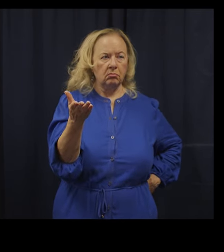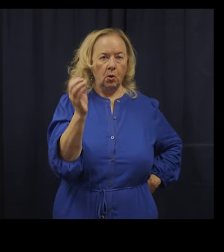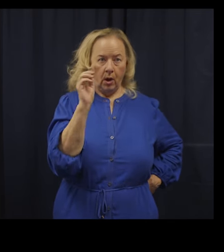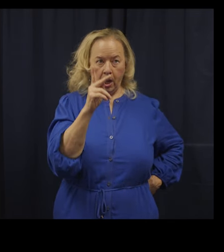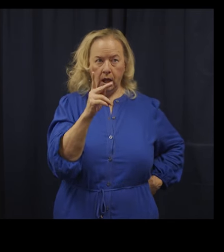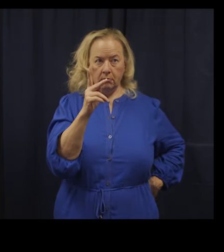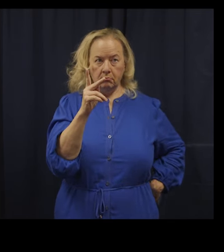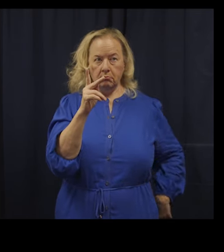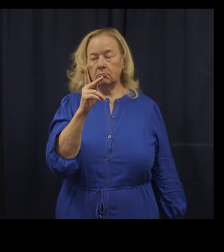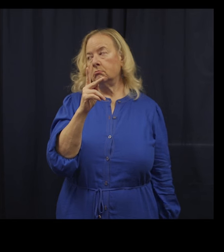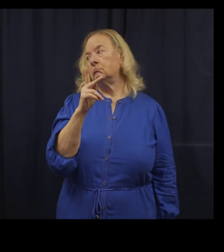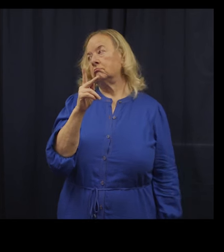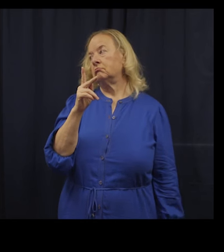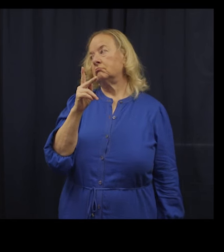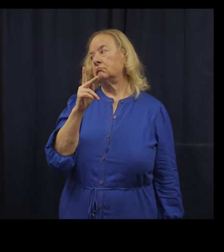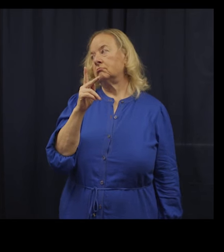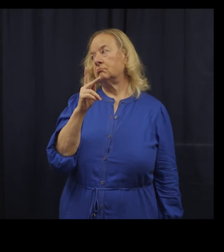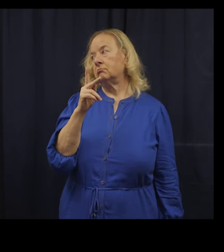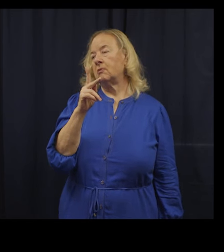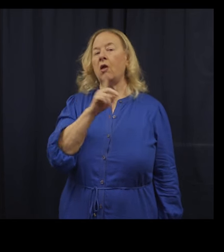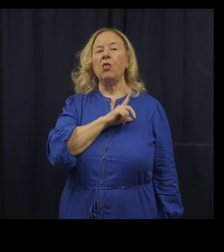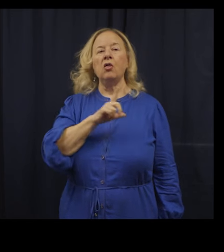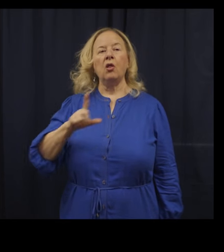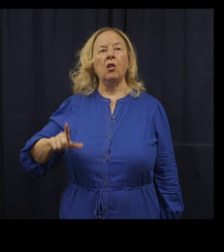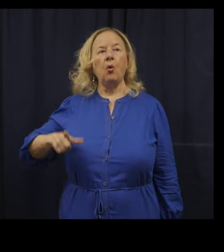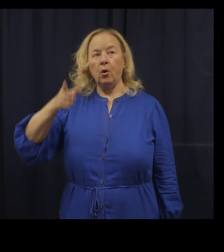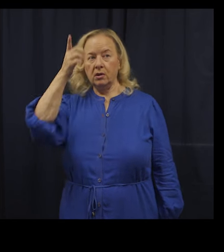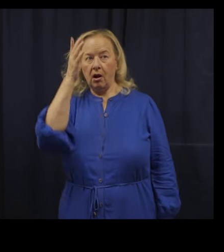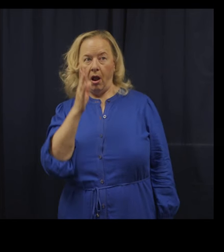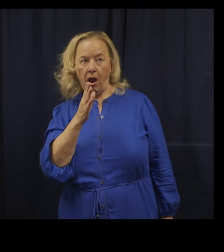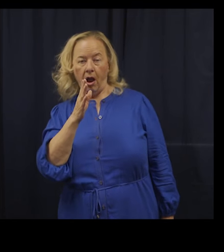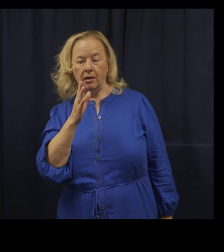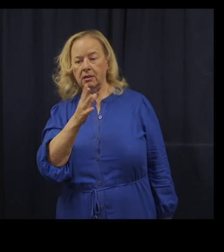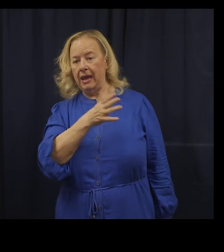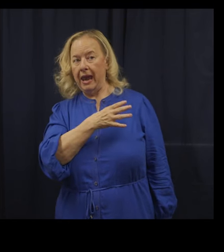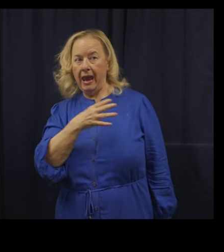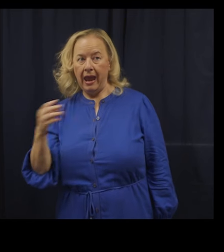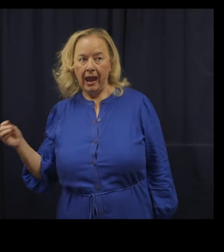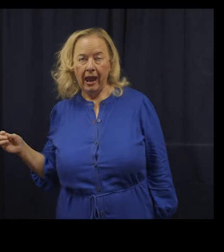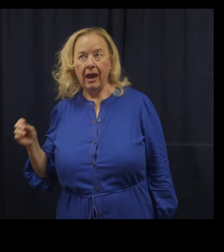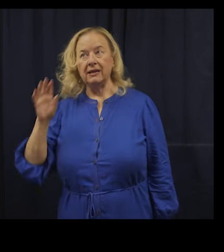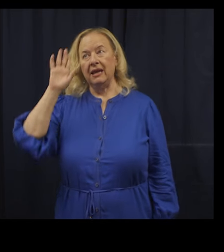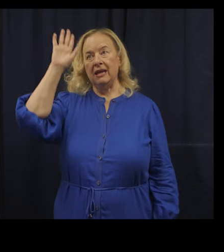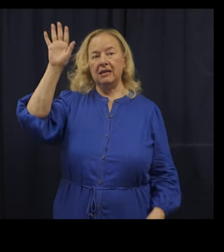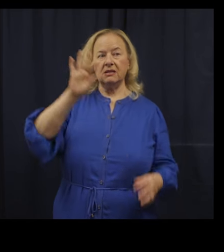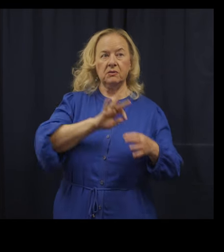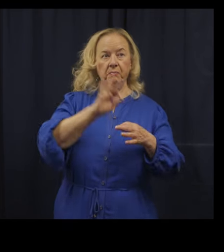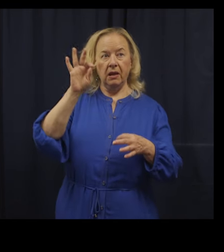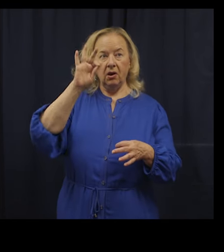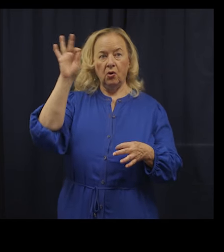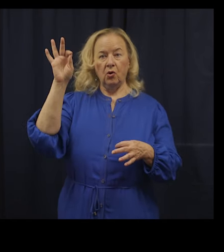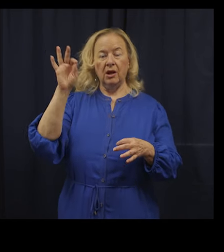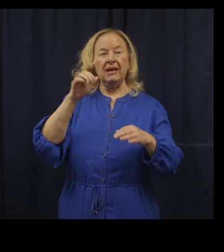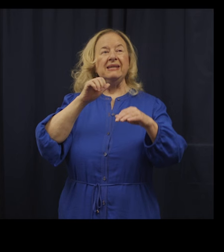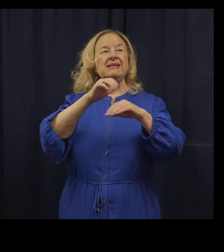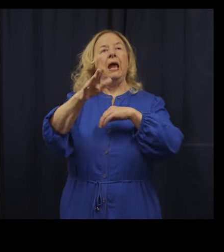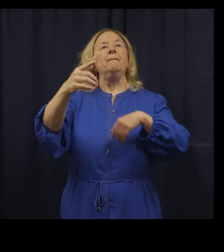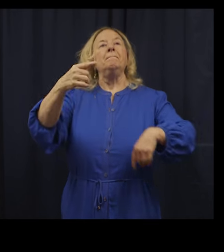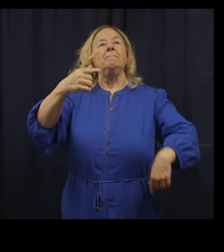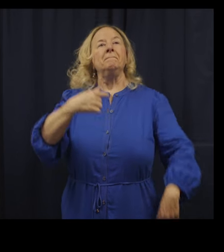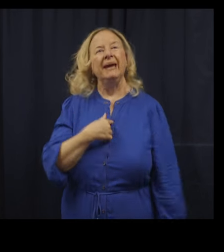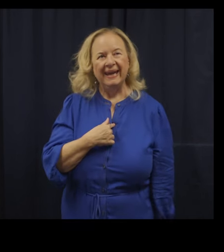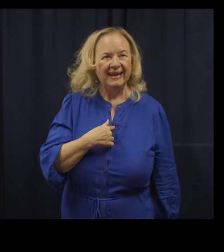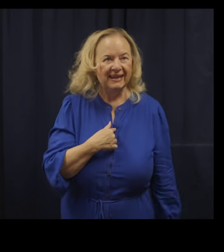okay, the Lord God and his spirit have sent me.